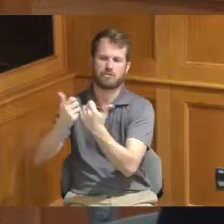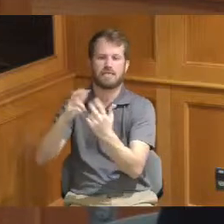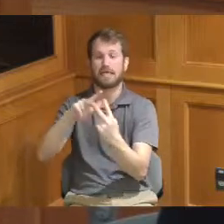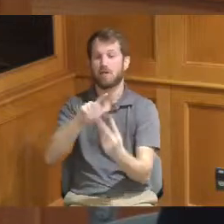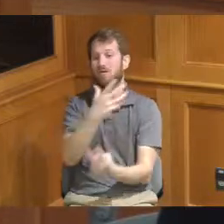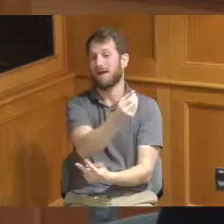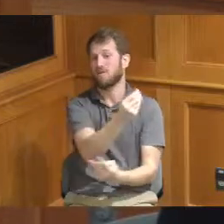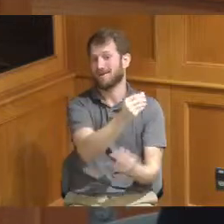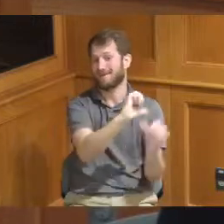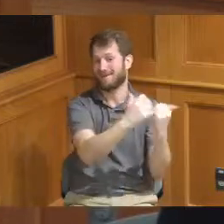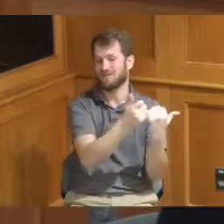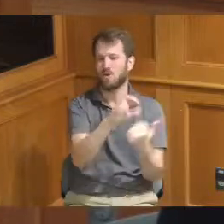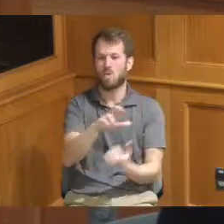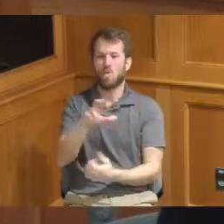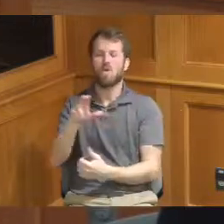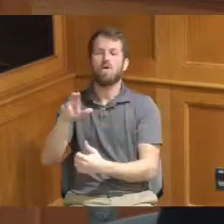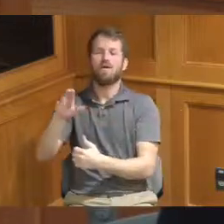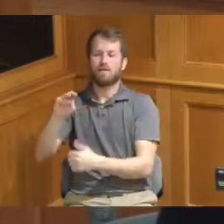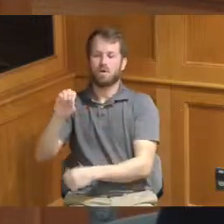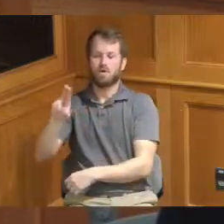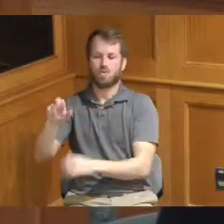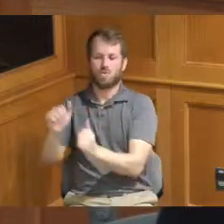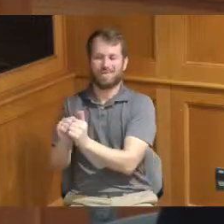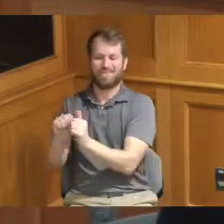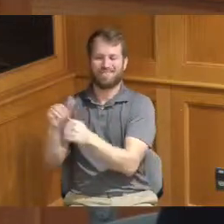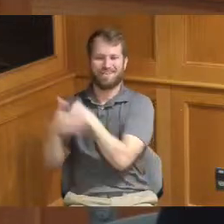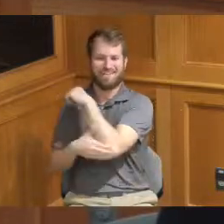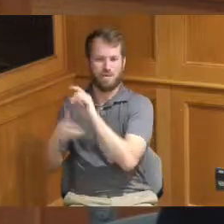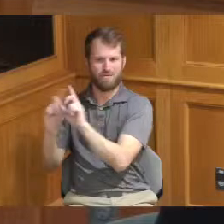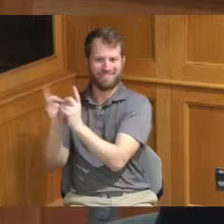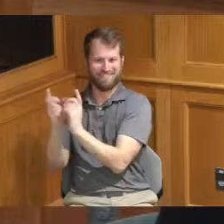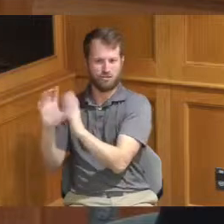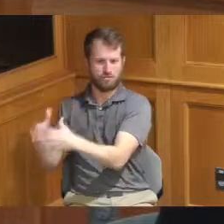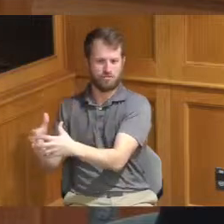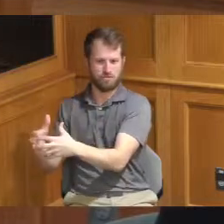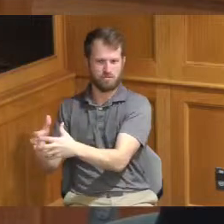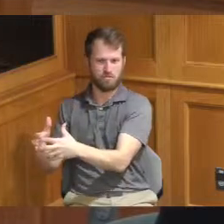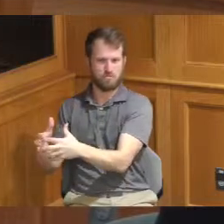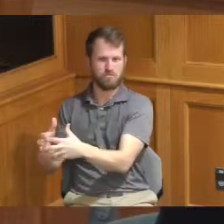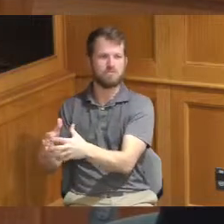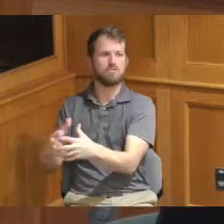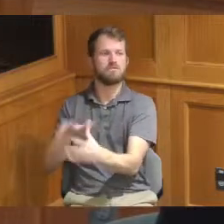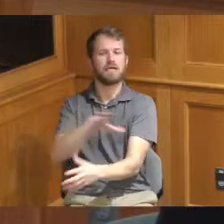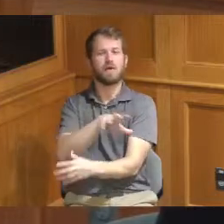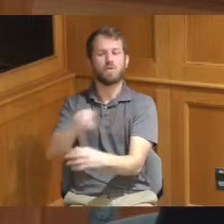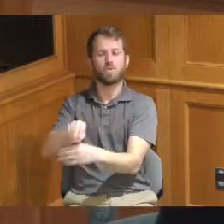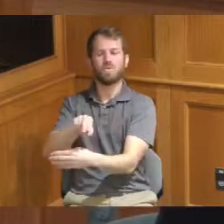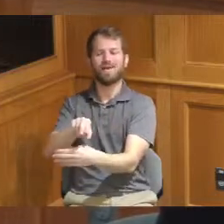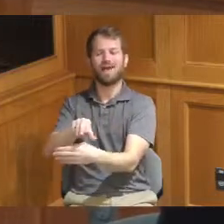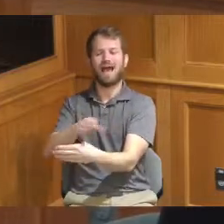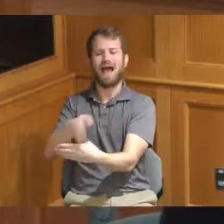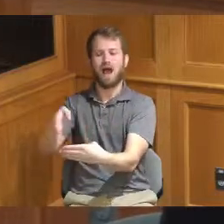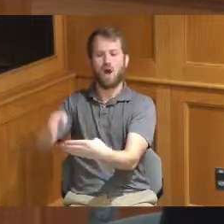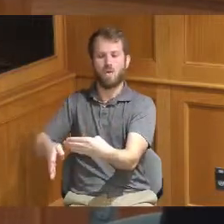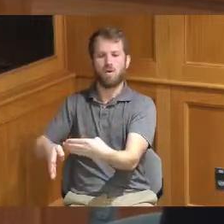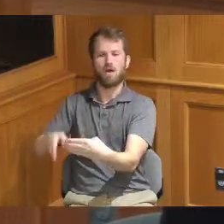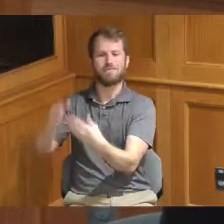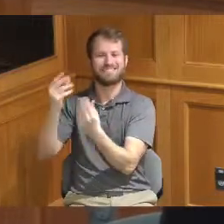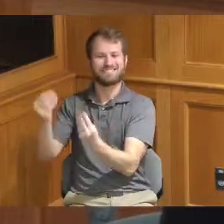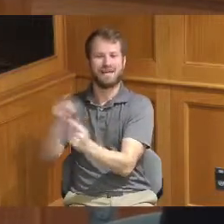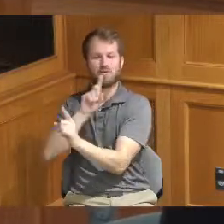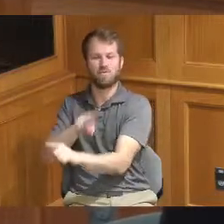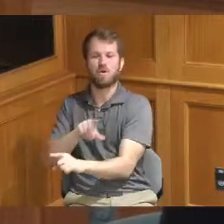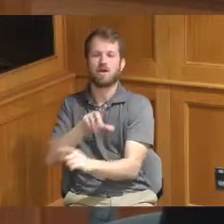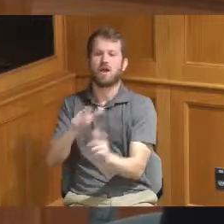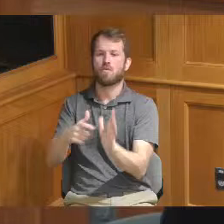or MOUs with any county division, which include outcomes data reporting and requirements within